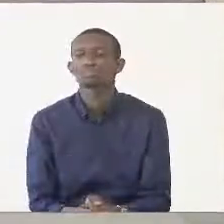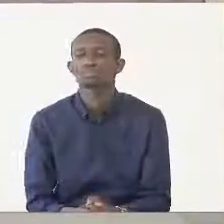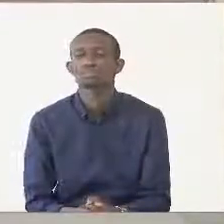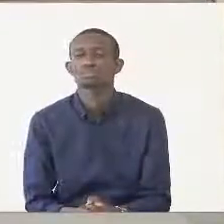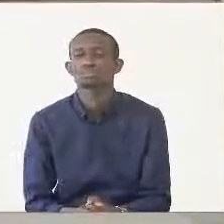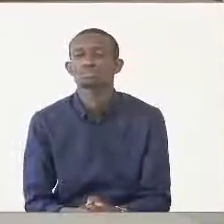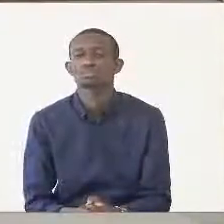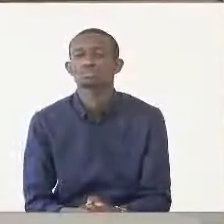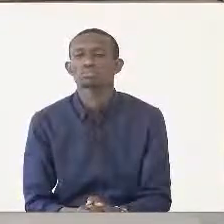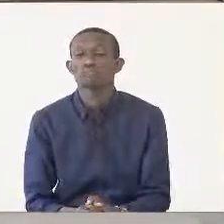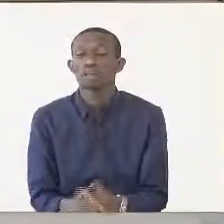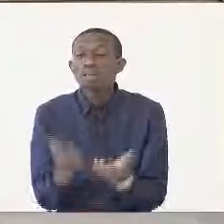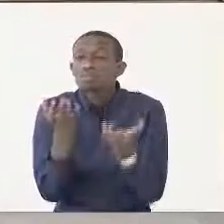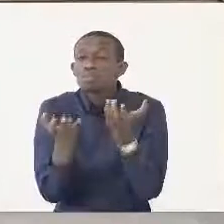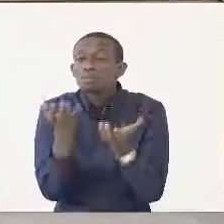mass,